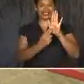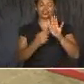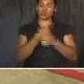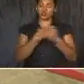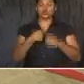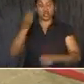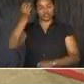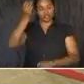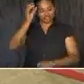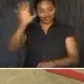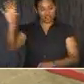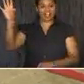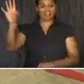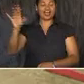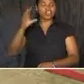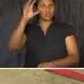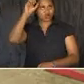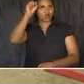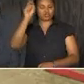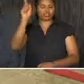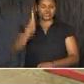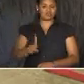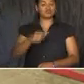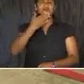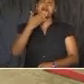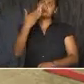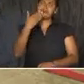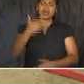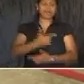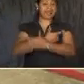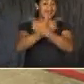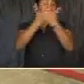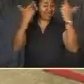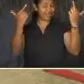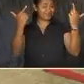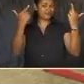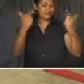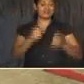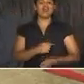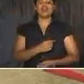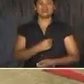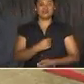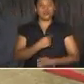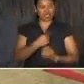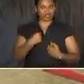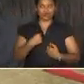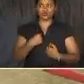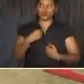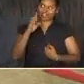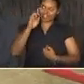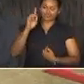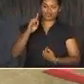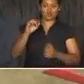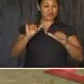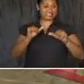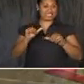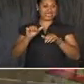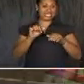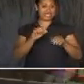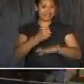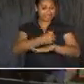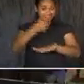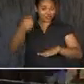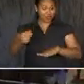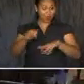na singani ko kan ta babri bina bolle bonir sangat talanga ni tu suka na liu ni nonda mate tu president nonda mate tu na